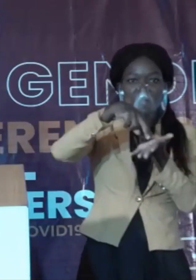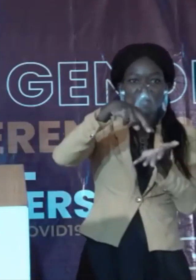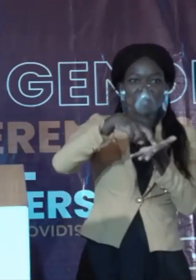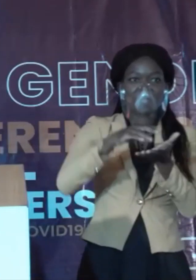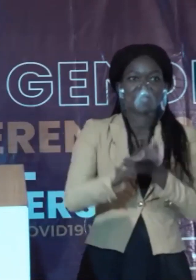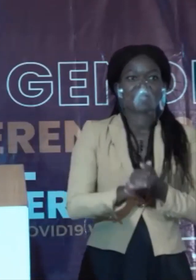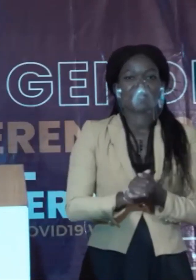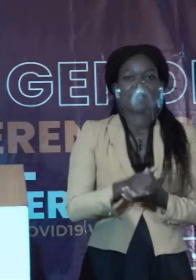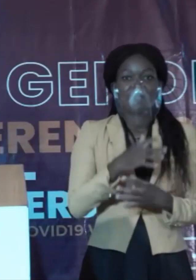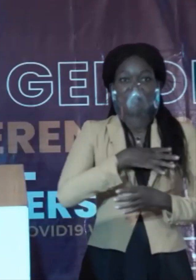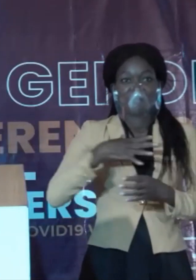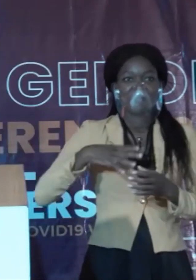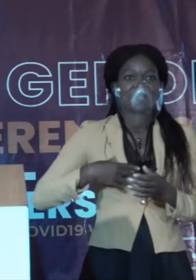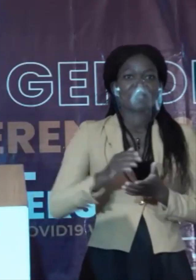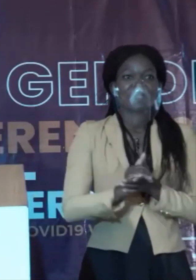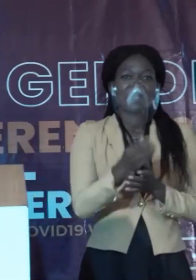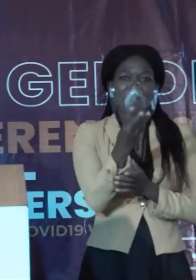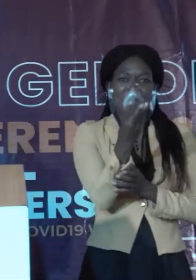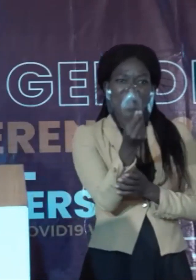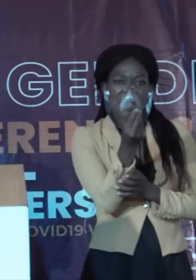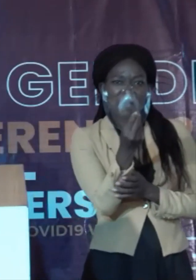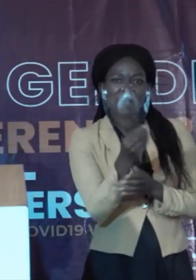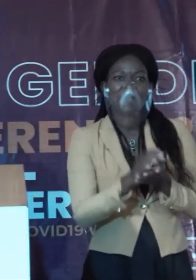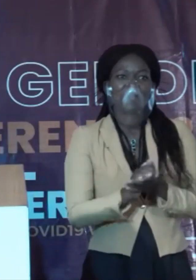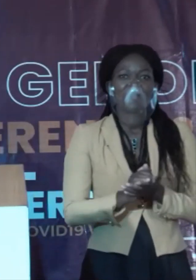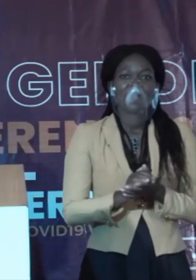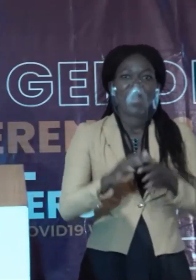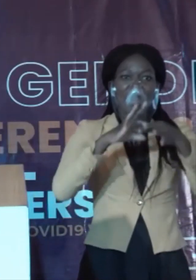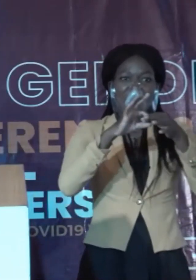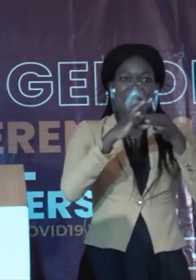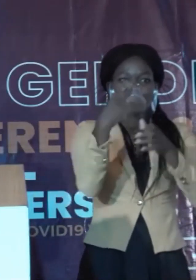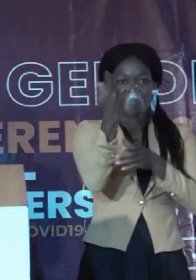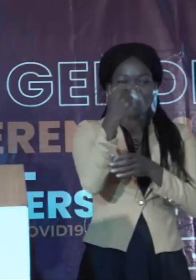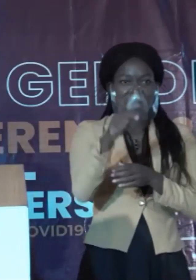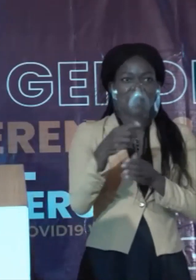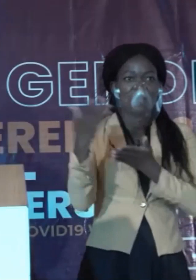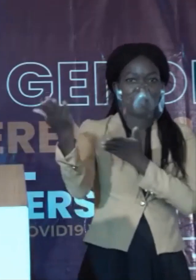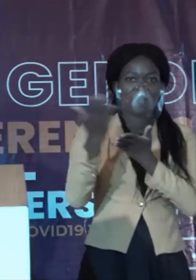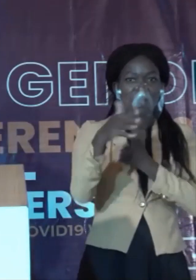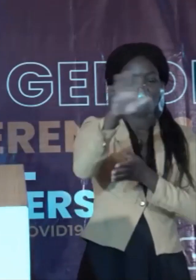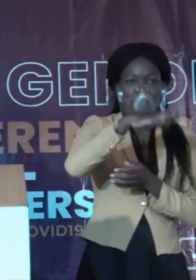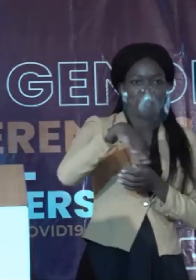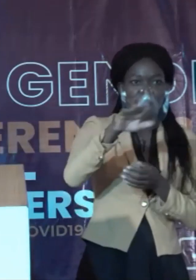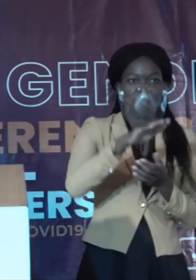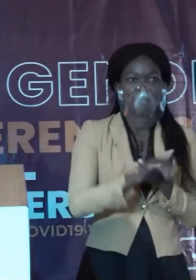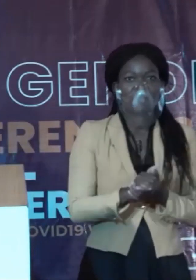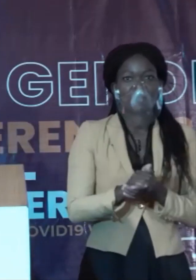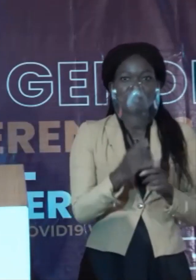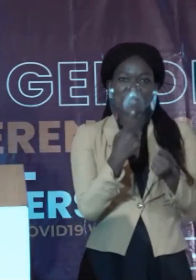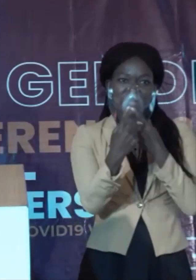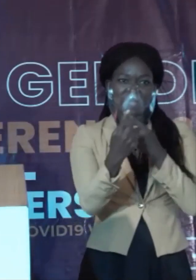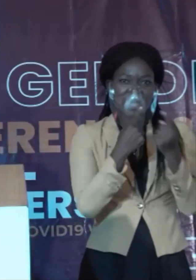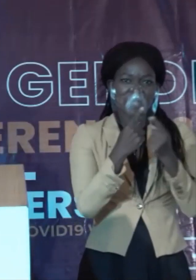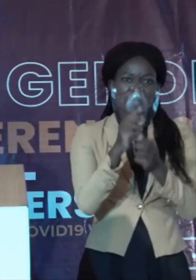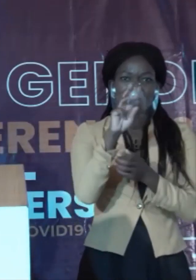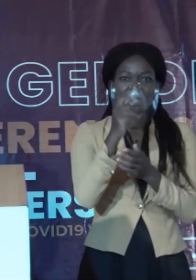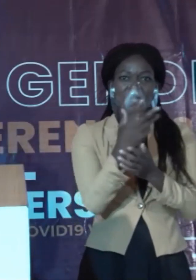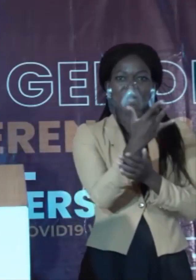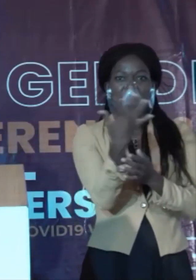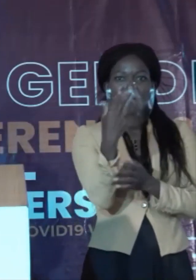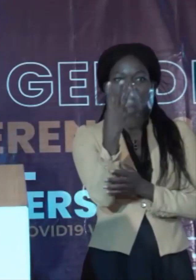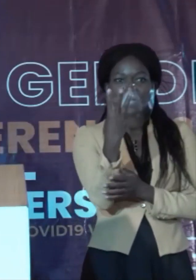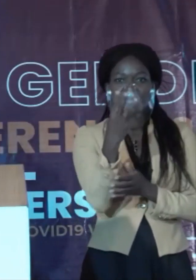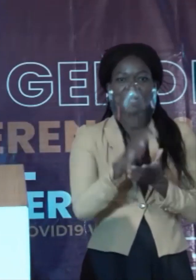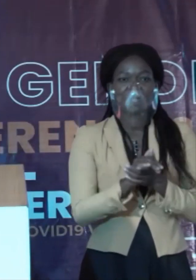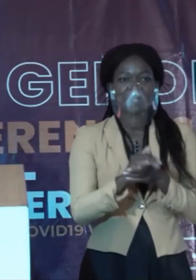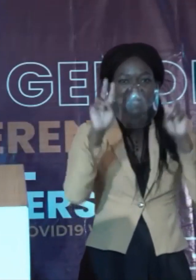Macroeconomic Alliance, Malawi, to welcome all of you to this plenary session number 3, which is titled Leading